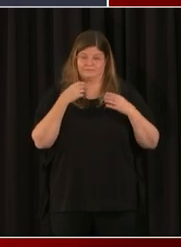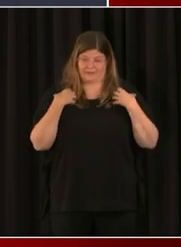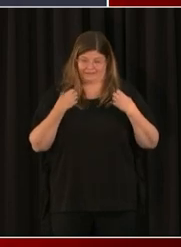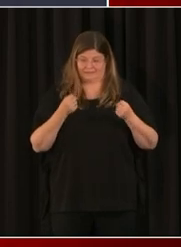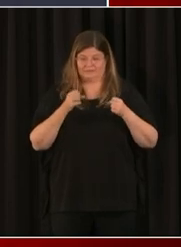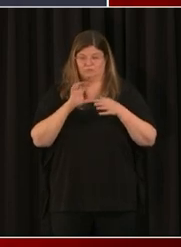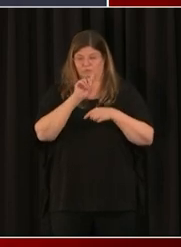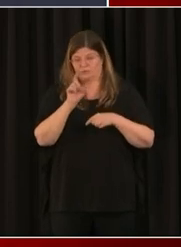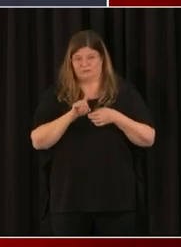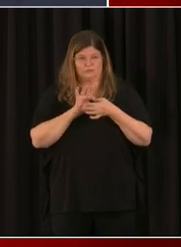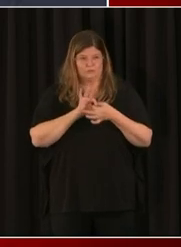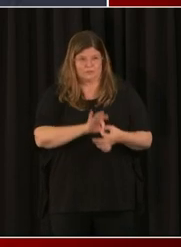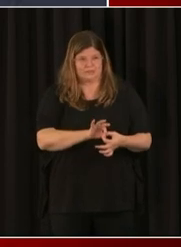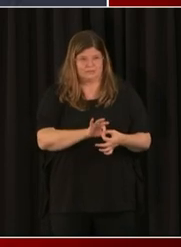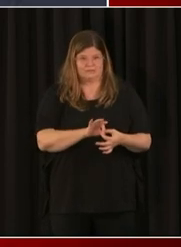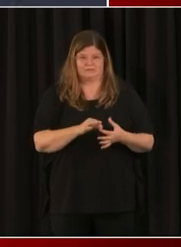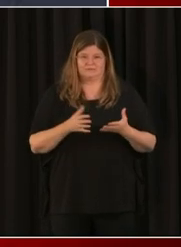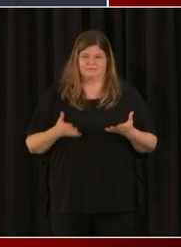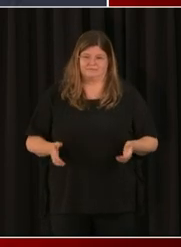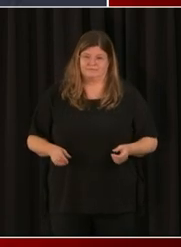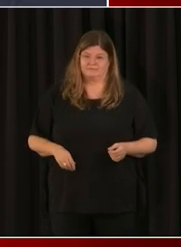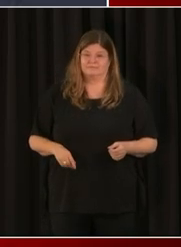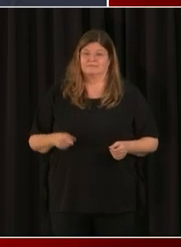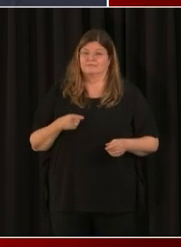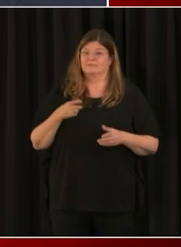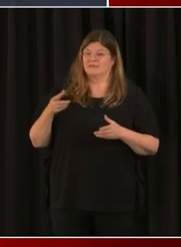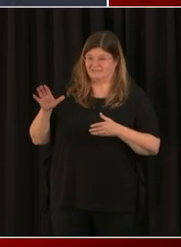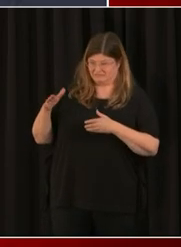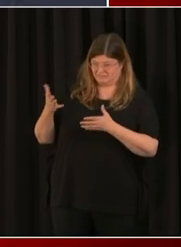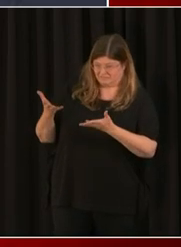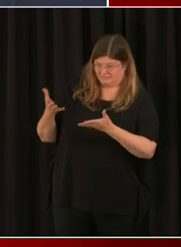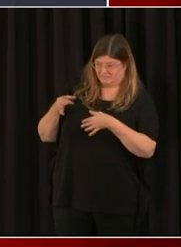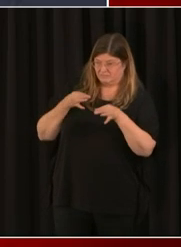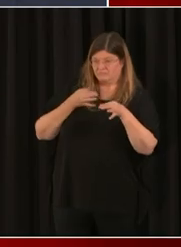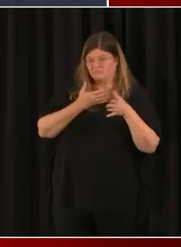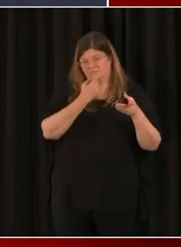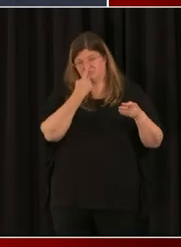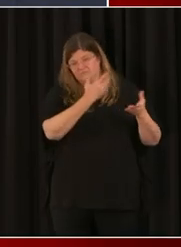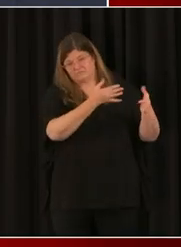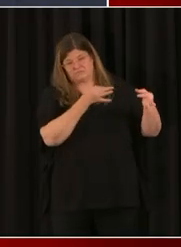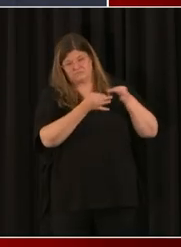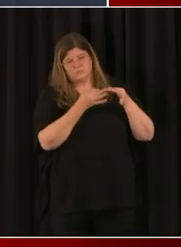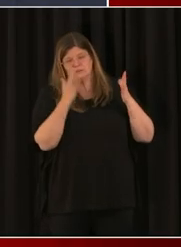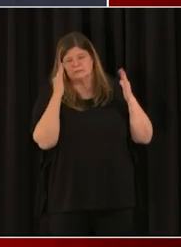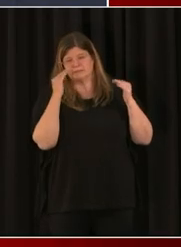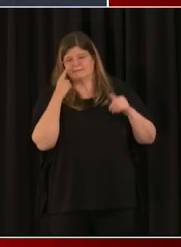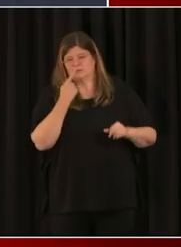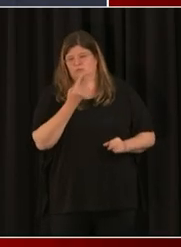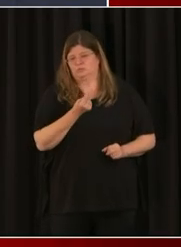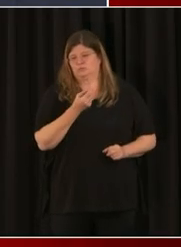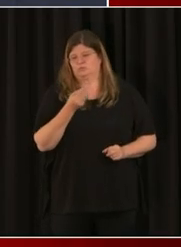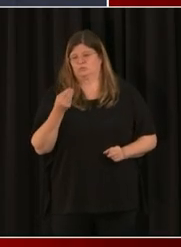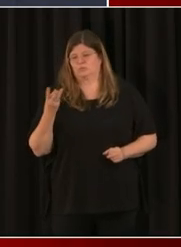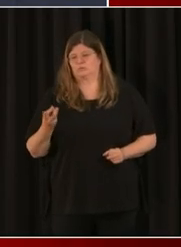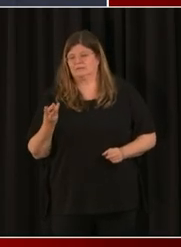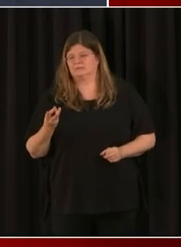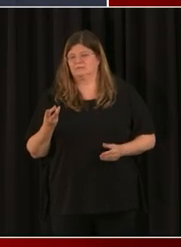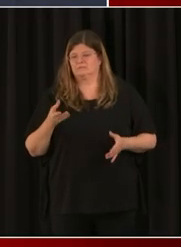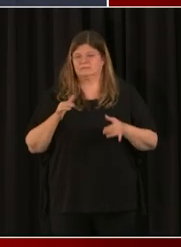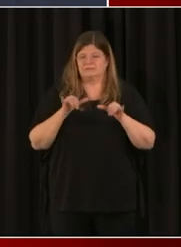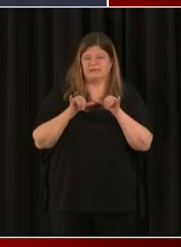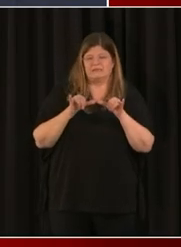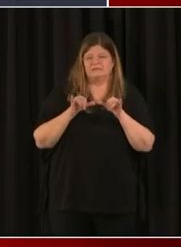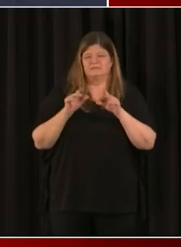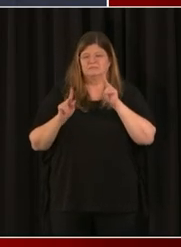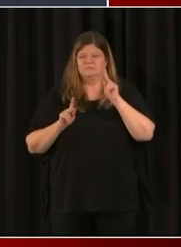of all, can you give us just a rundown of what you expect for Tuesday and Wednesday? You know, rough size of crowds, where